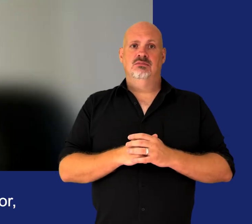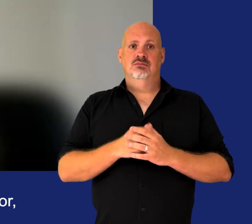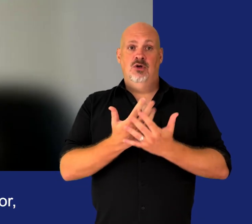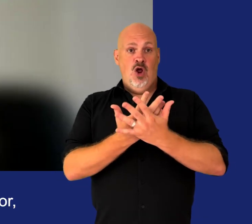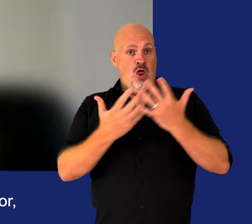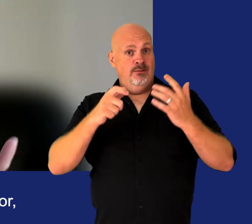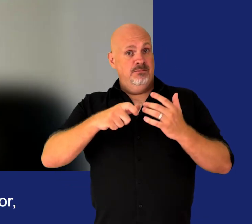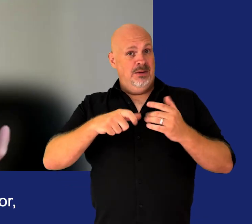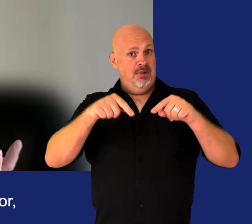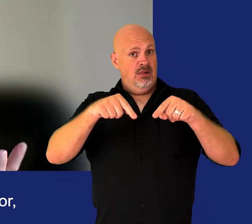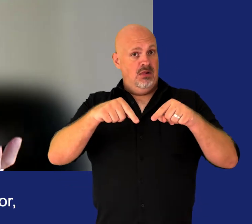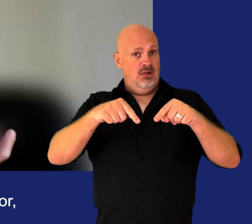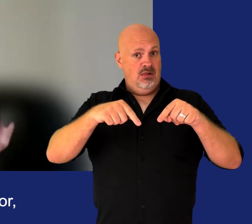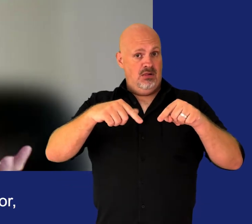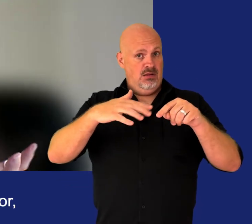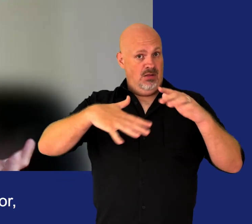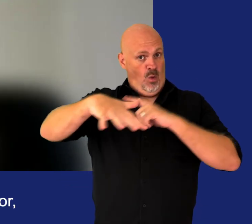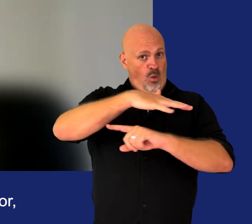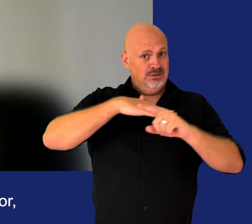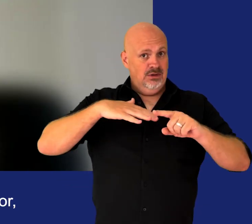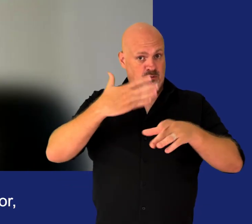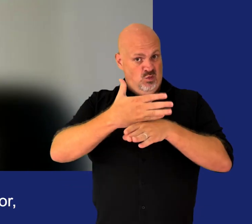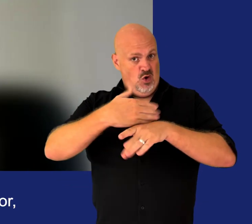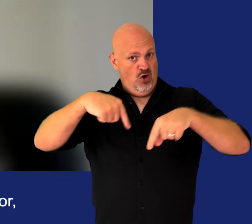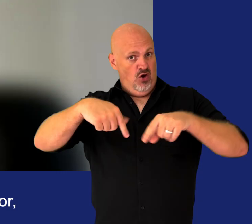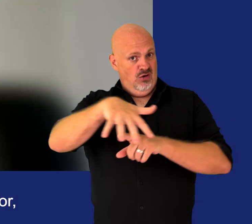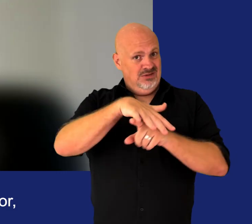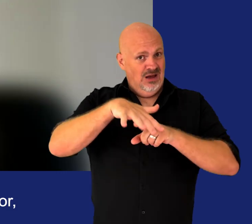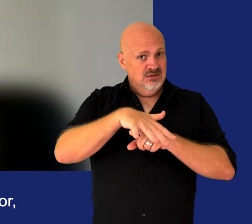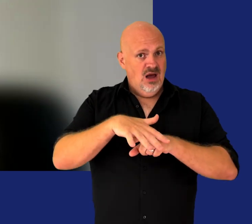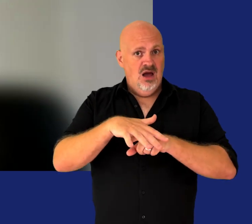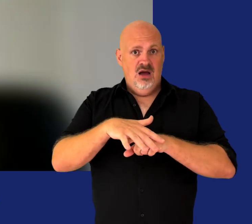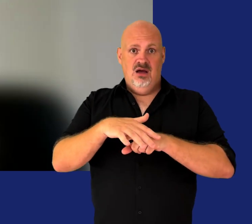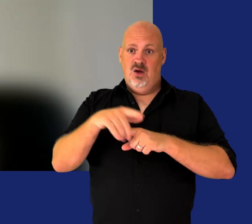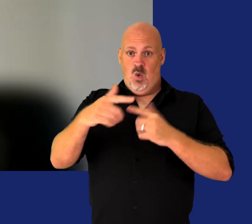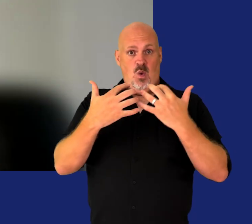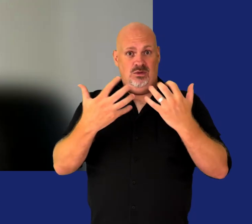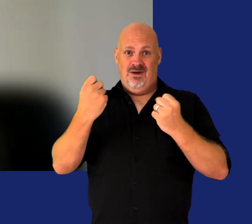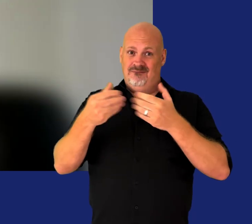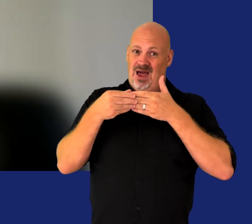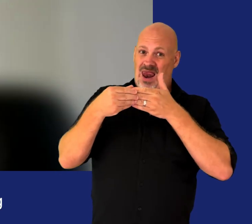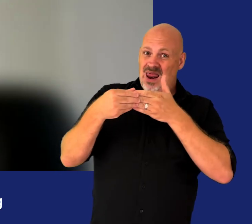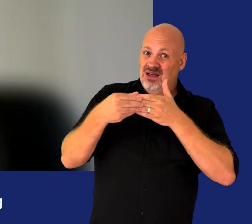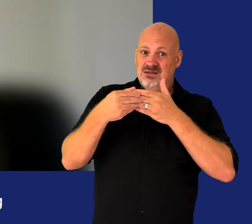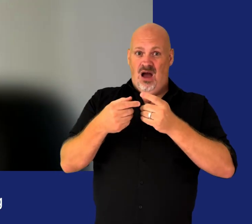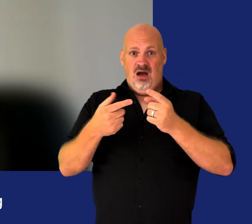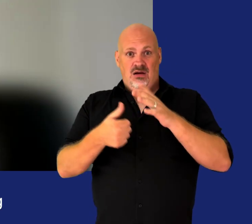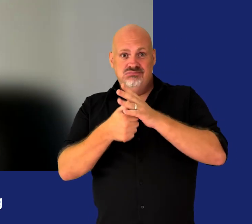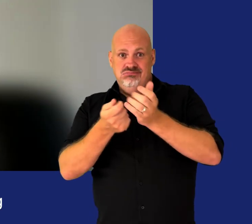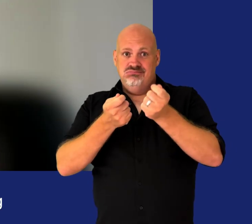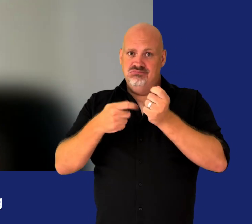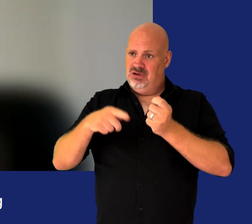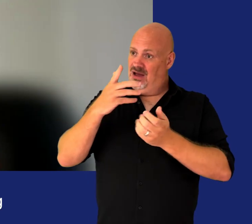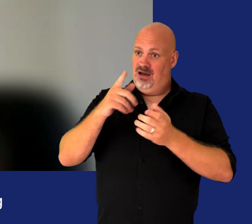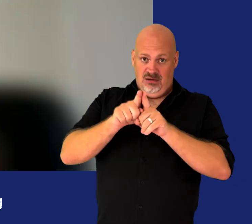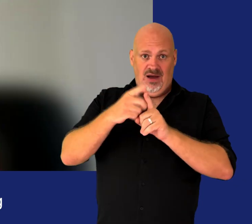if you've got a lot of people here in the audience that work in the sector, we've got leaders in the audience and so on, and people